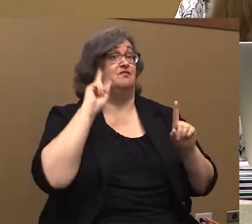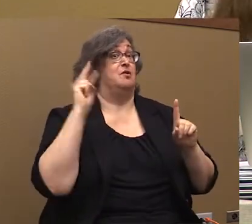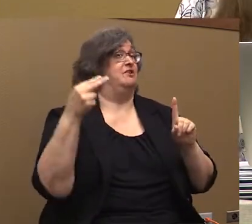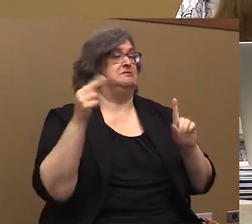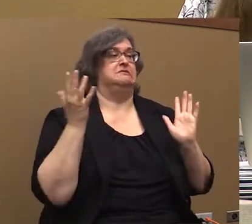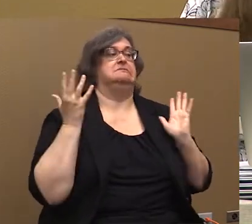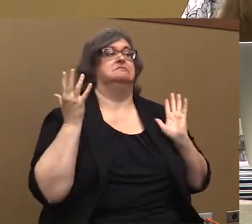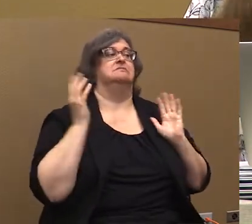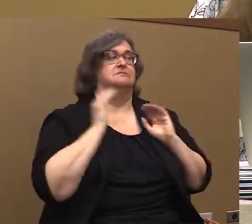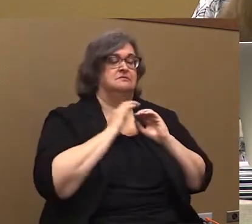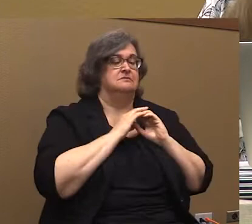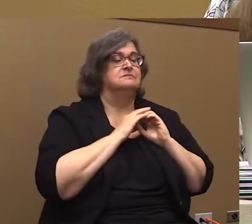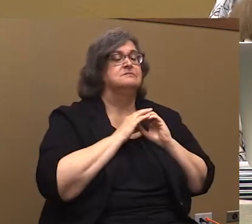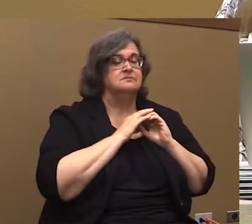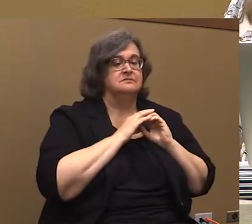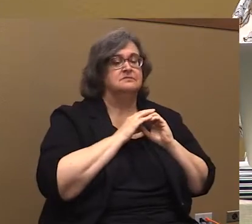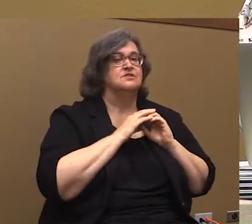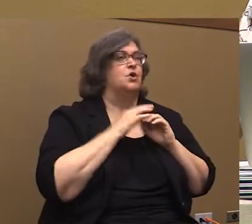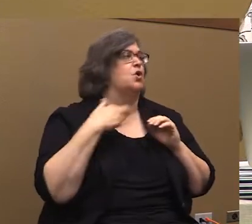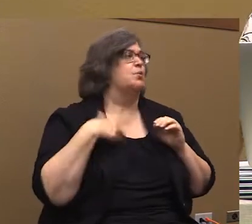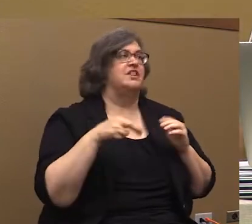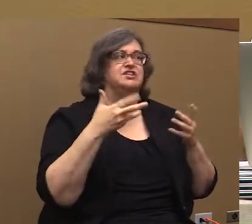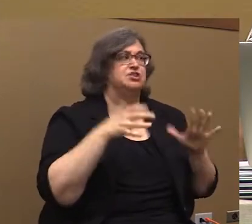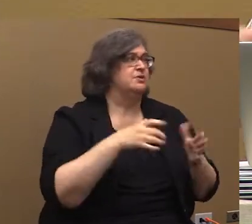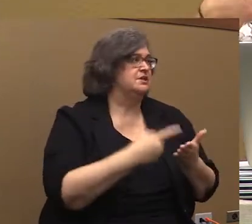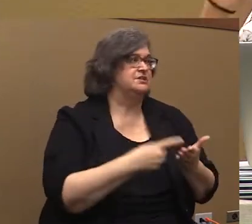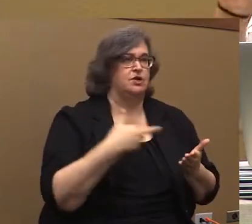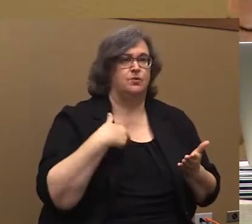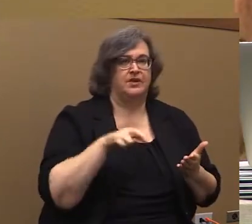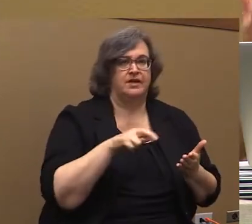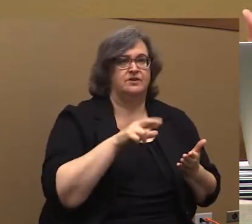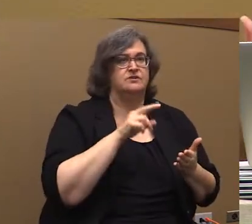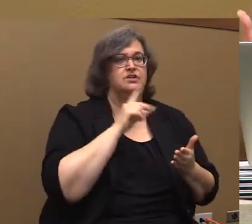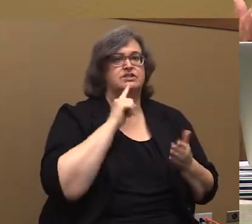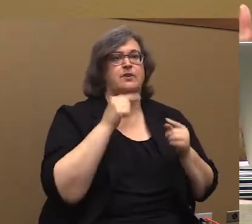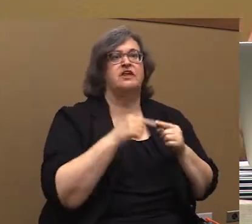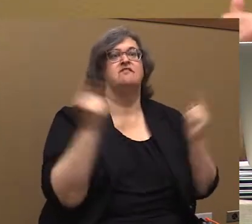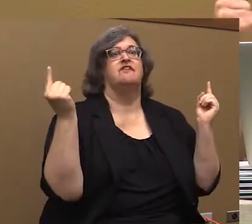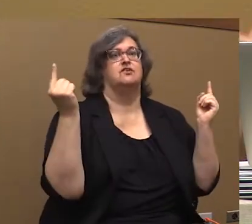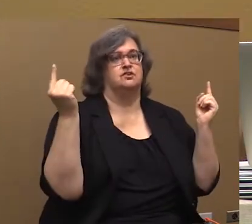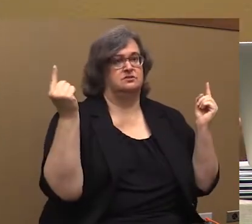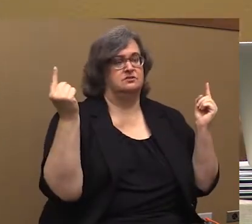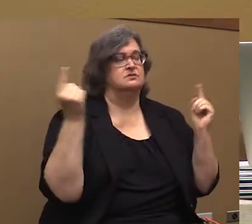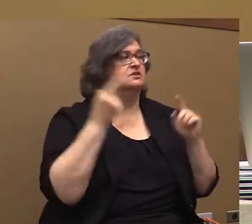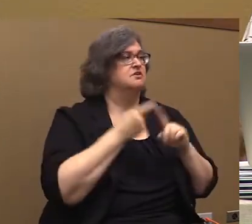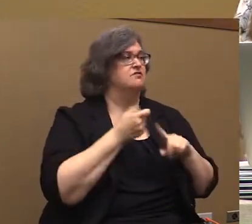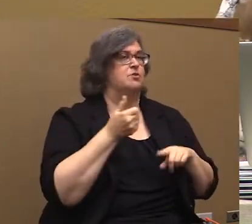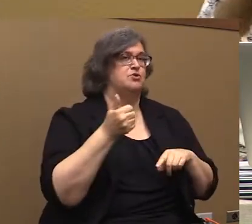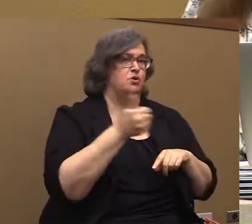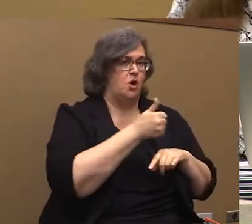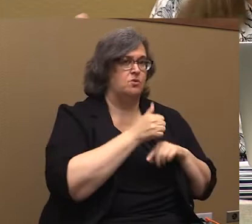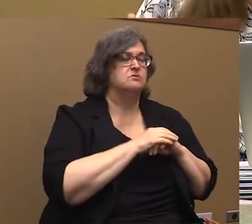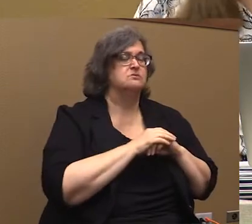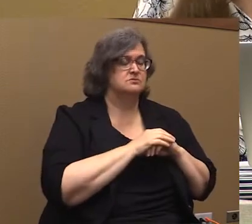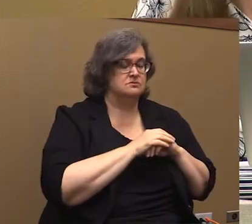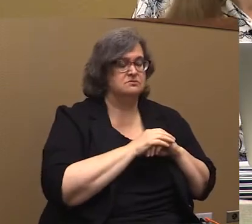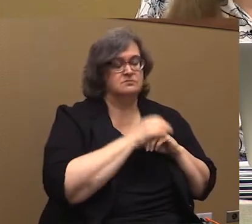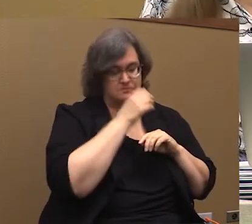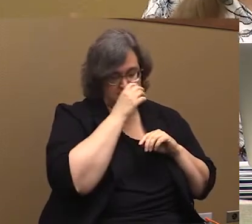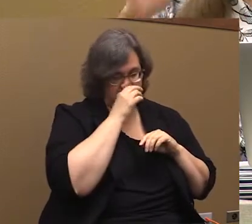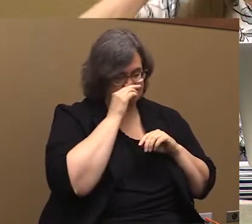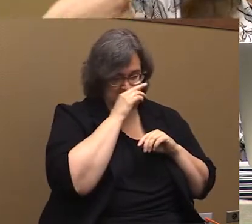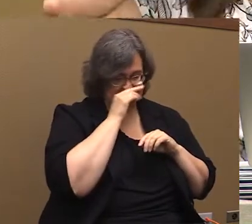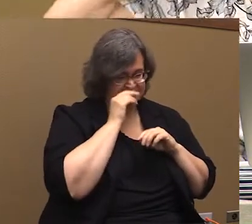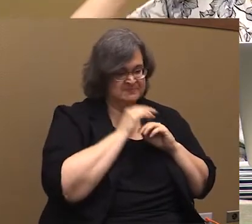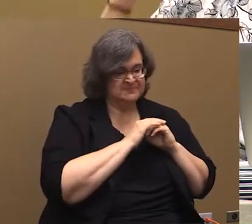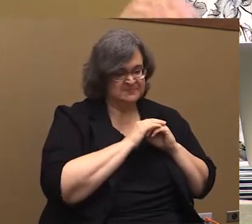that person about a different political view or religion because it is so diverse